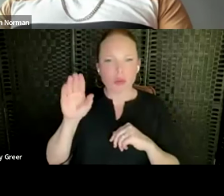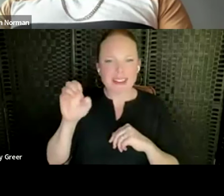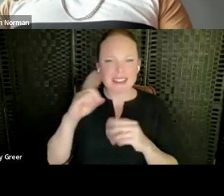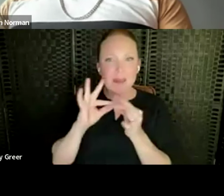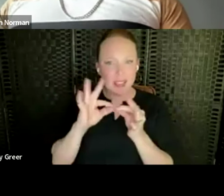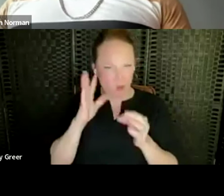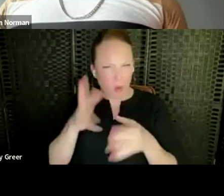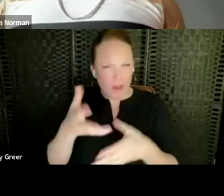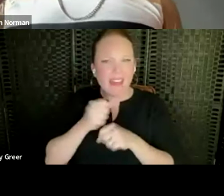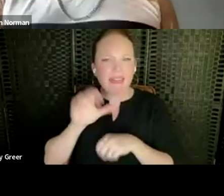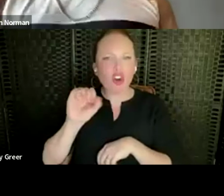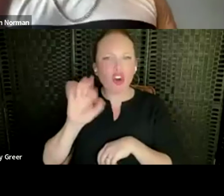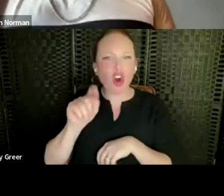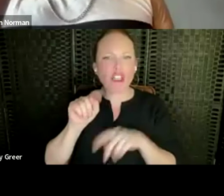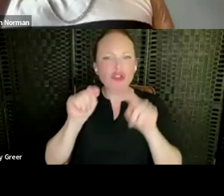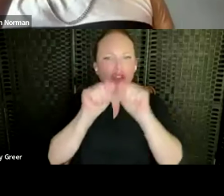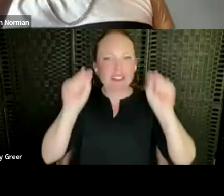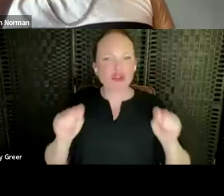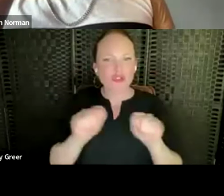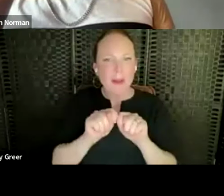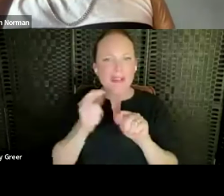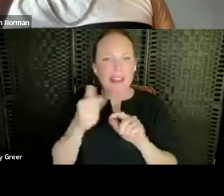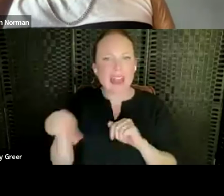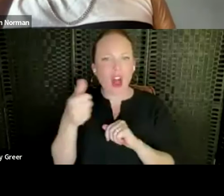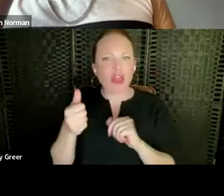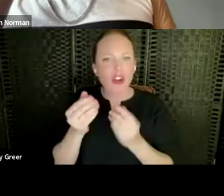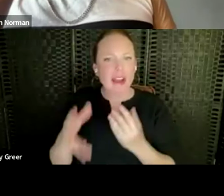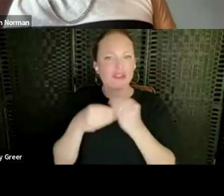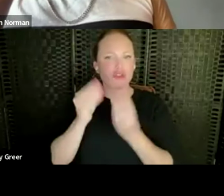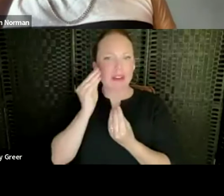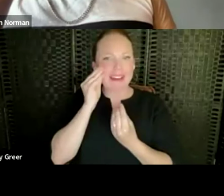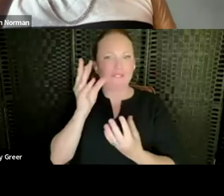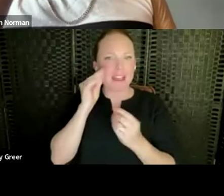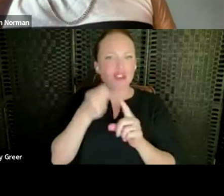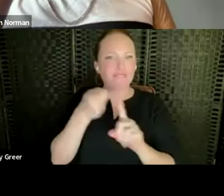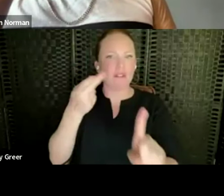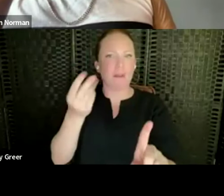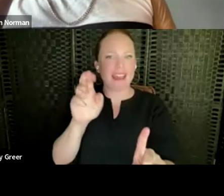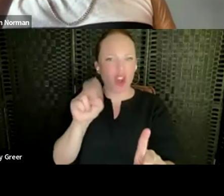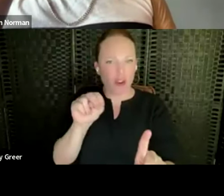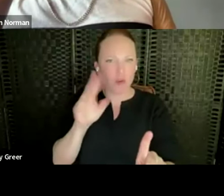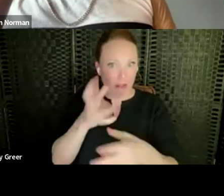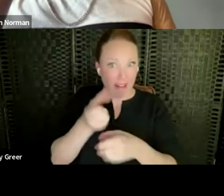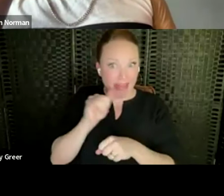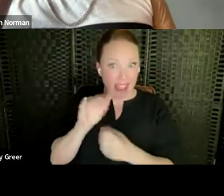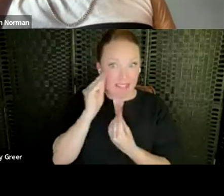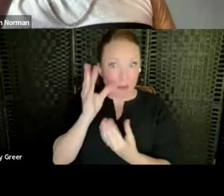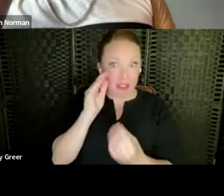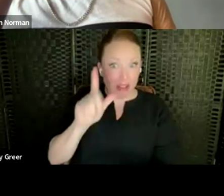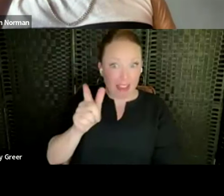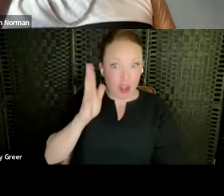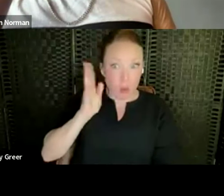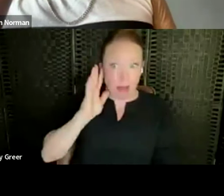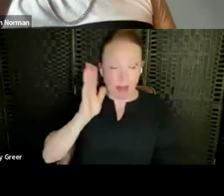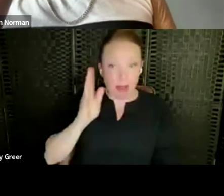information Karen and your staff will be providing? Yes. We will get all that later.